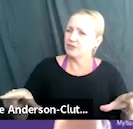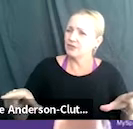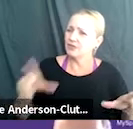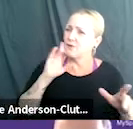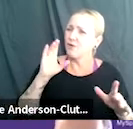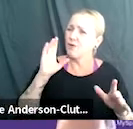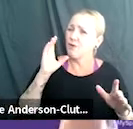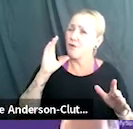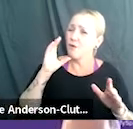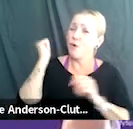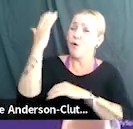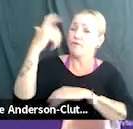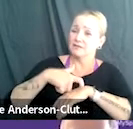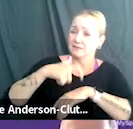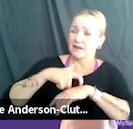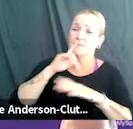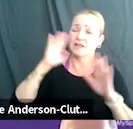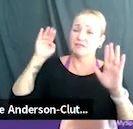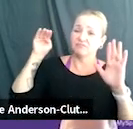overall. And